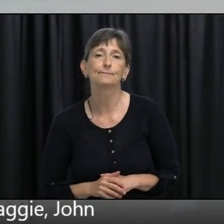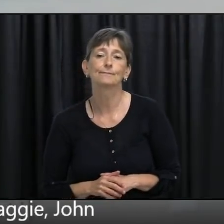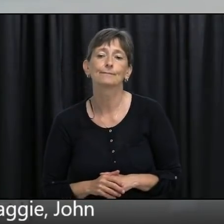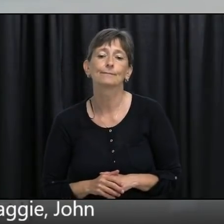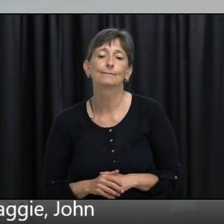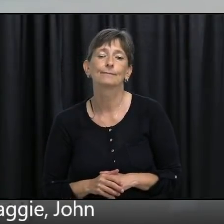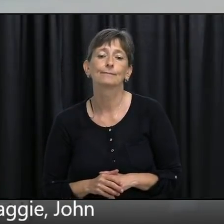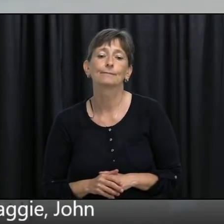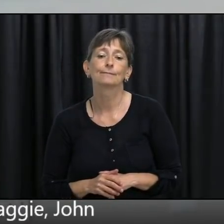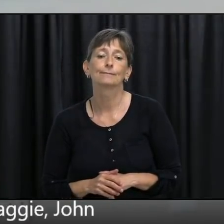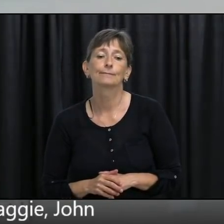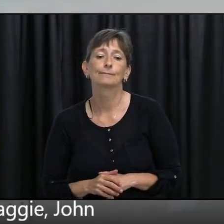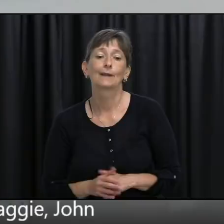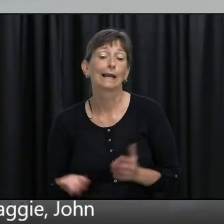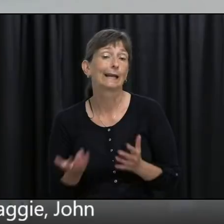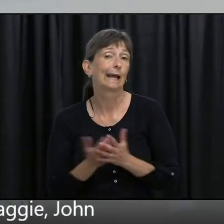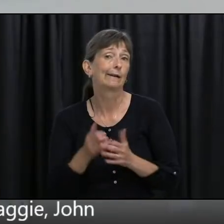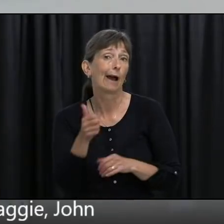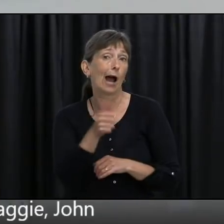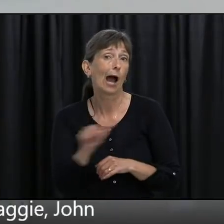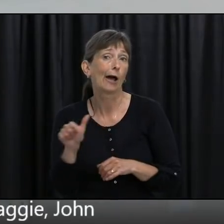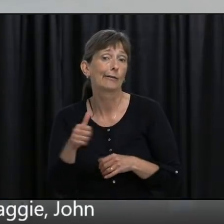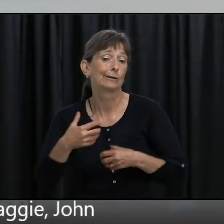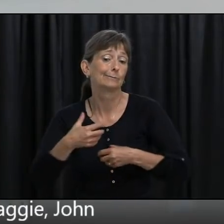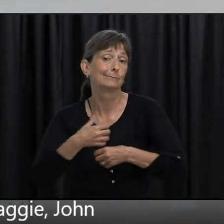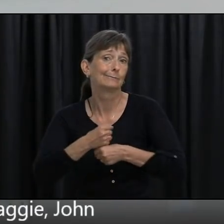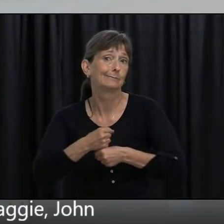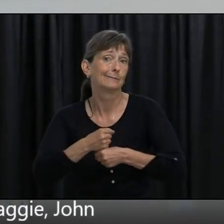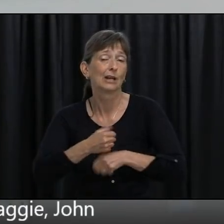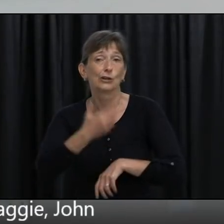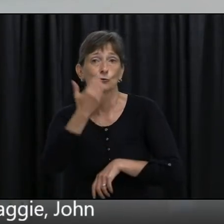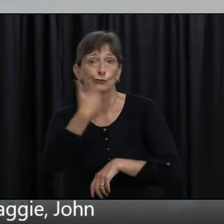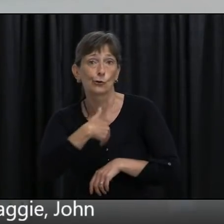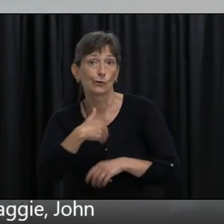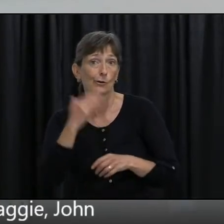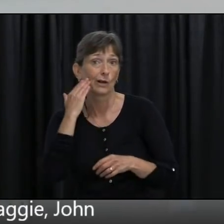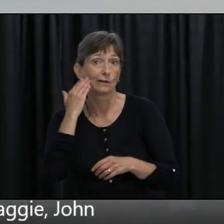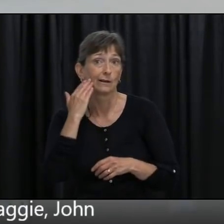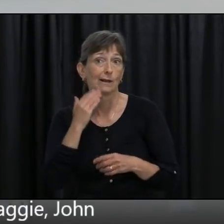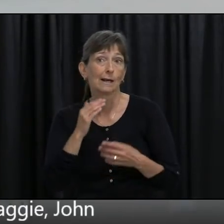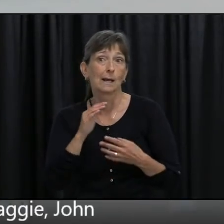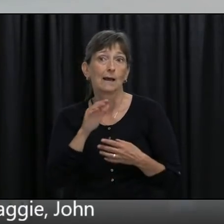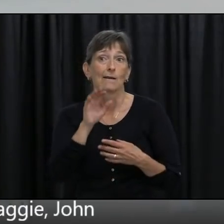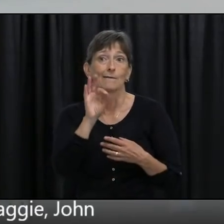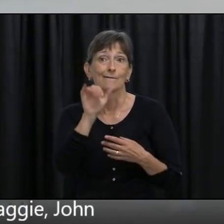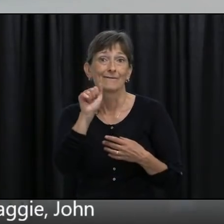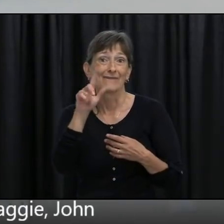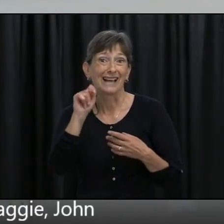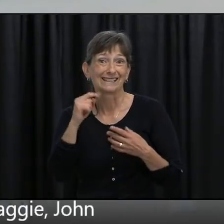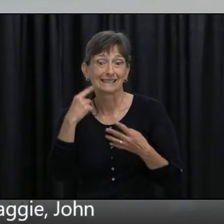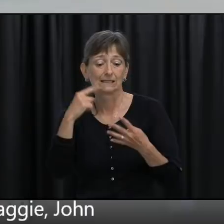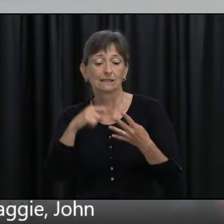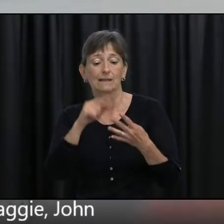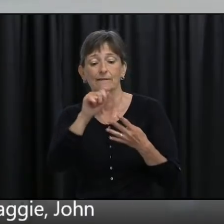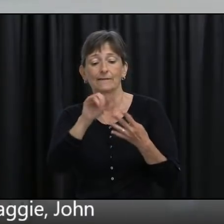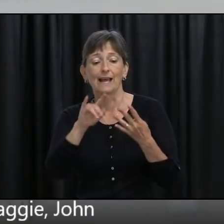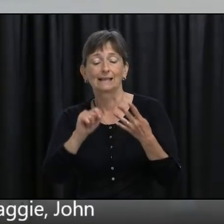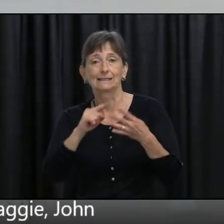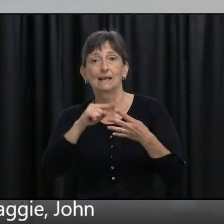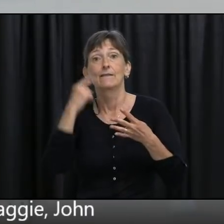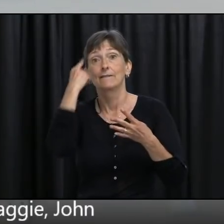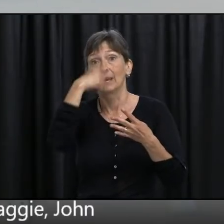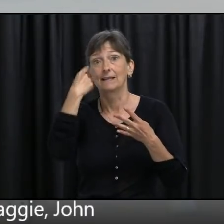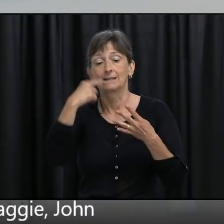Another abbreviation to remember for people in Stroke Awareness Month is FAST. So face, droop,